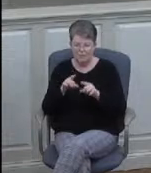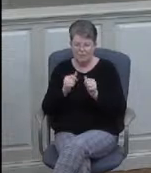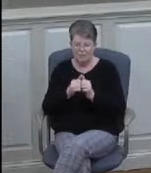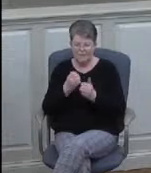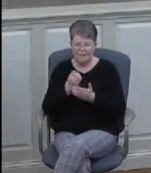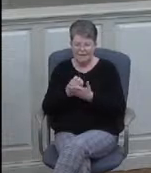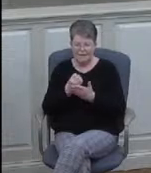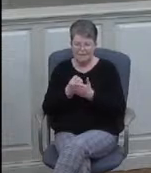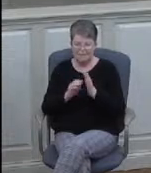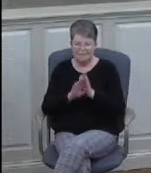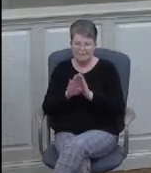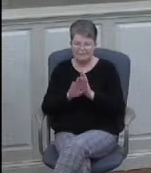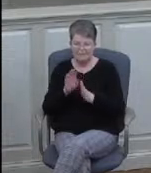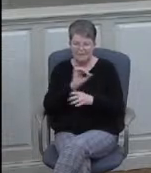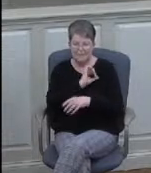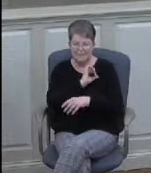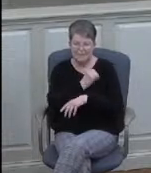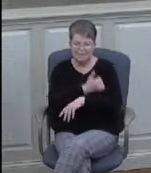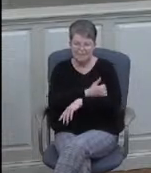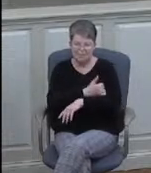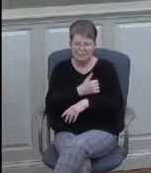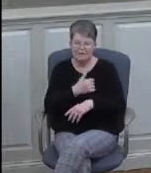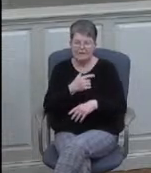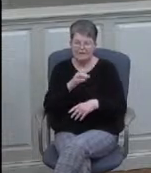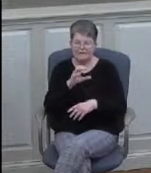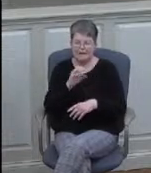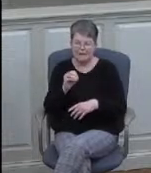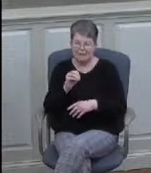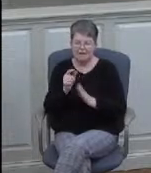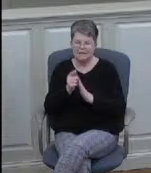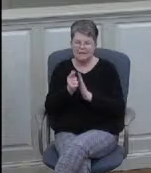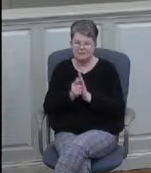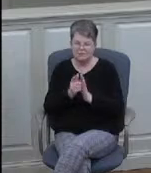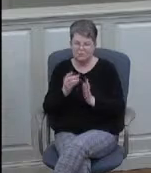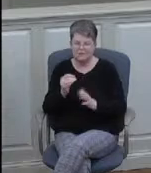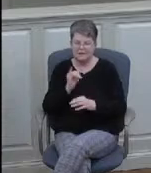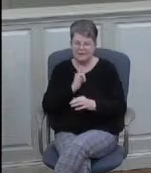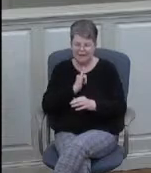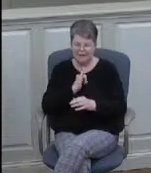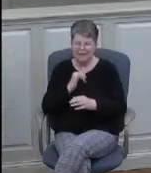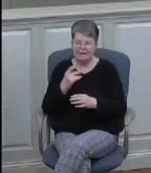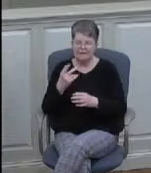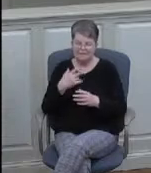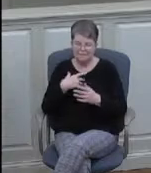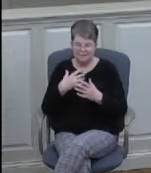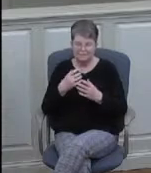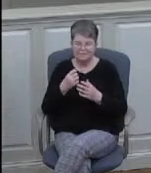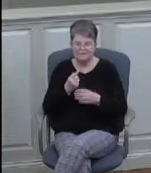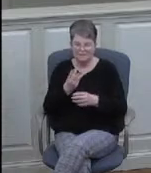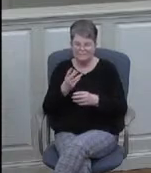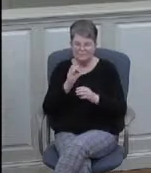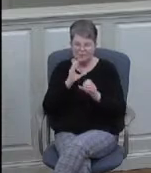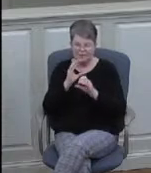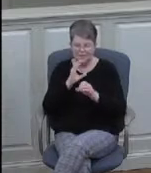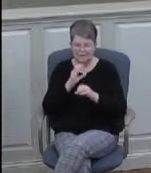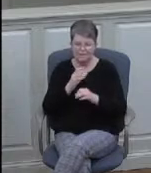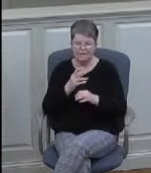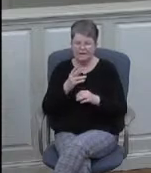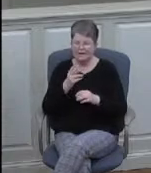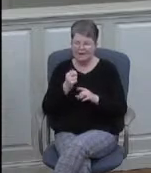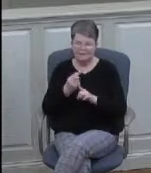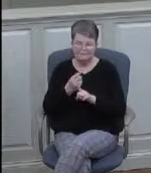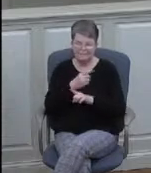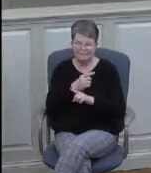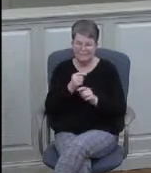economic development project? The county attorney and I have had several conversations about it. Unfortunately, he had been sidelined with